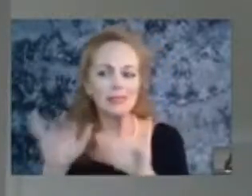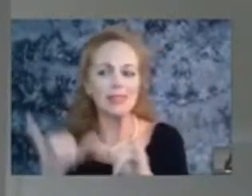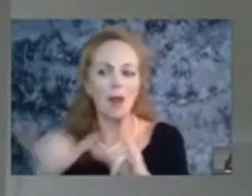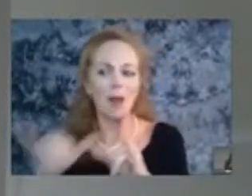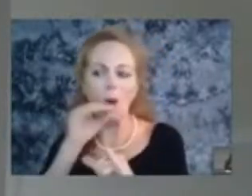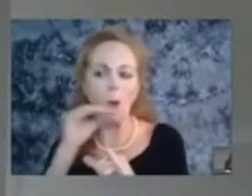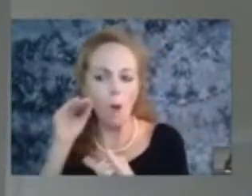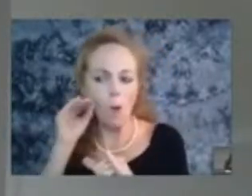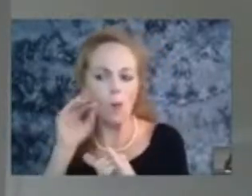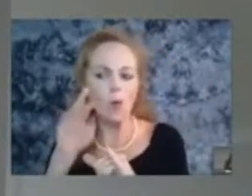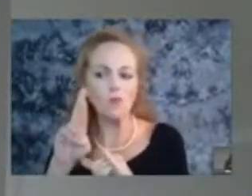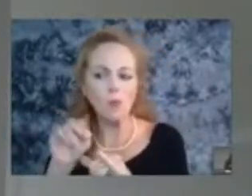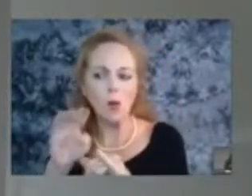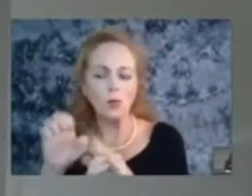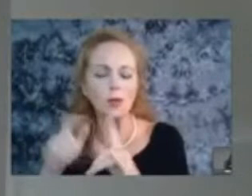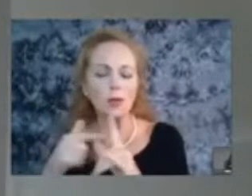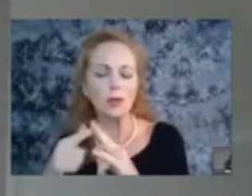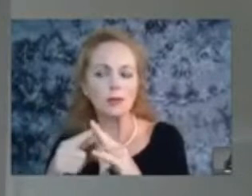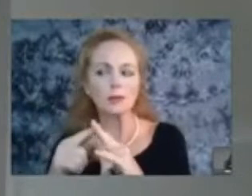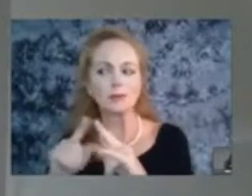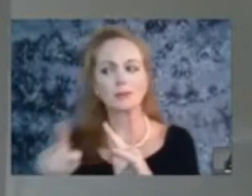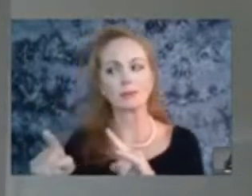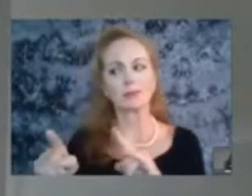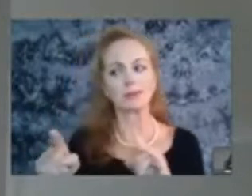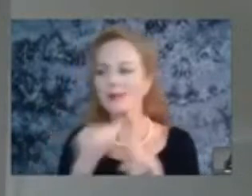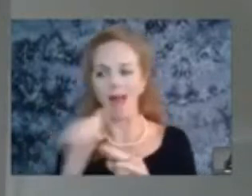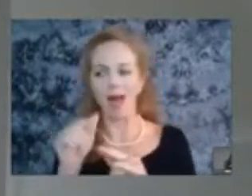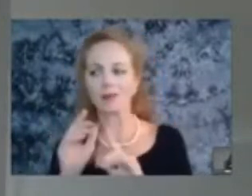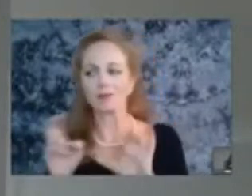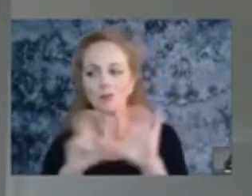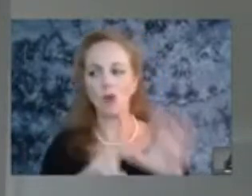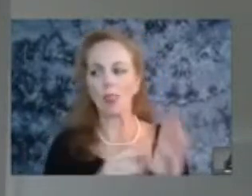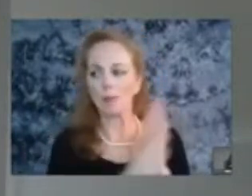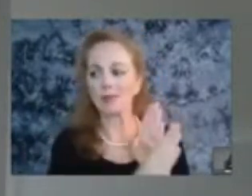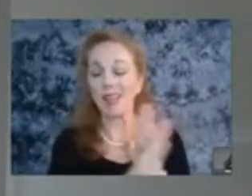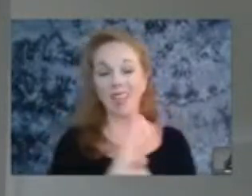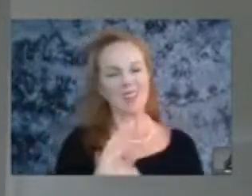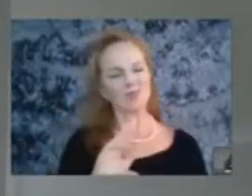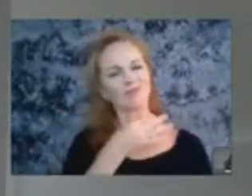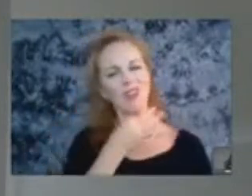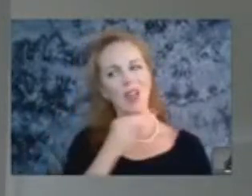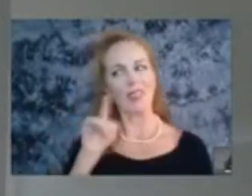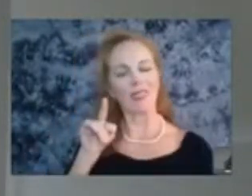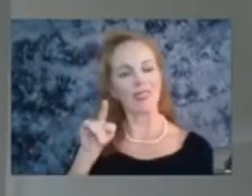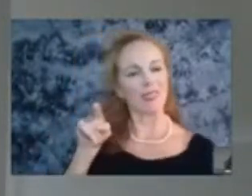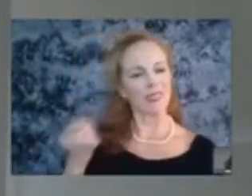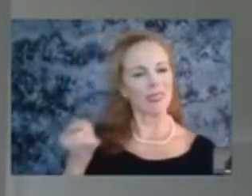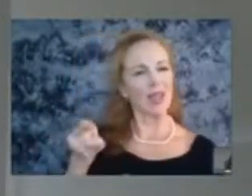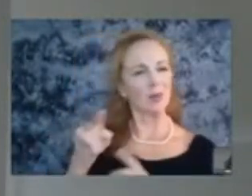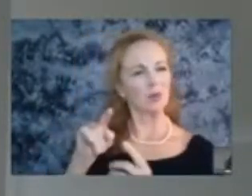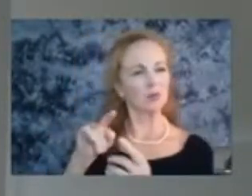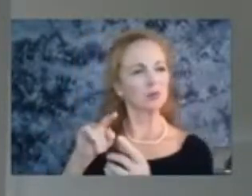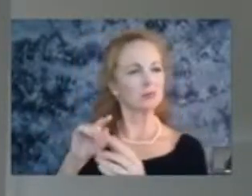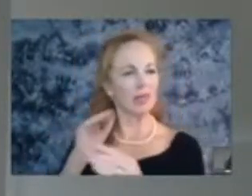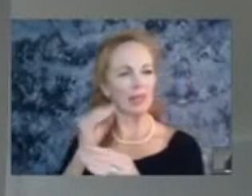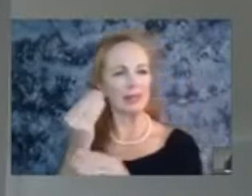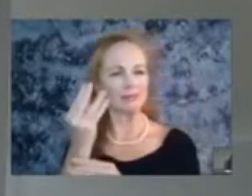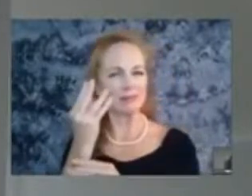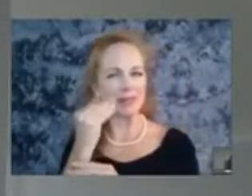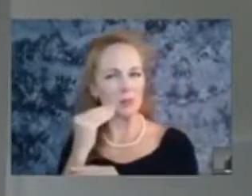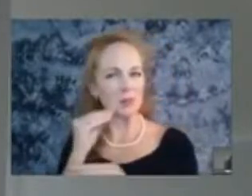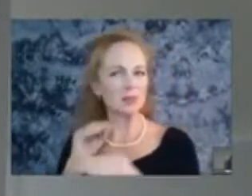schedule also change? I guess that's not real. I don't know if that's directly a transportation, but it made me think of it when we talked about that